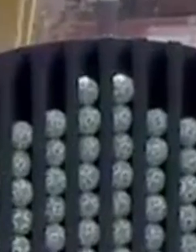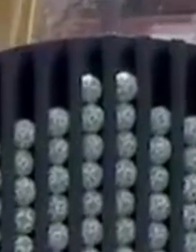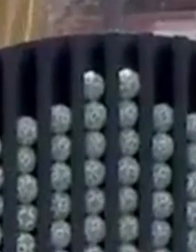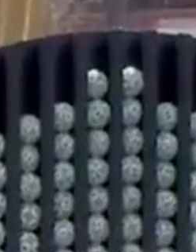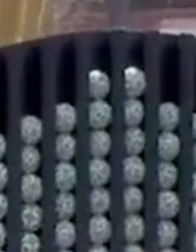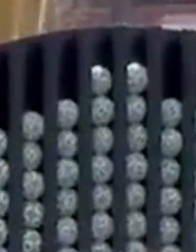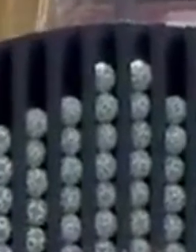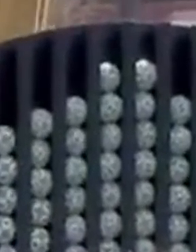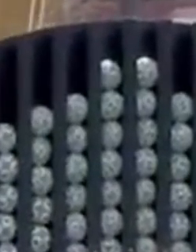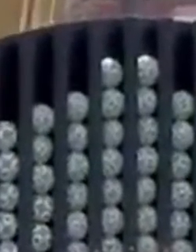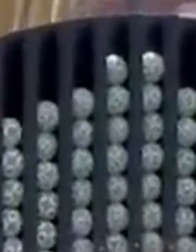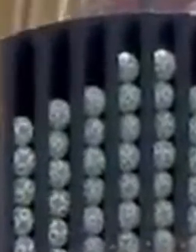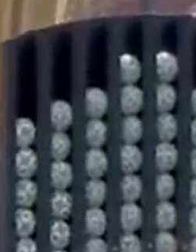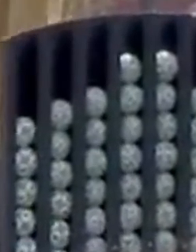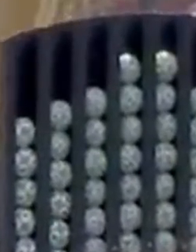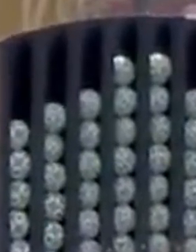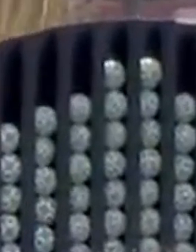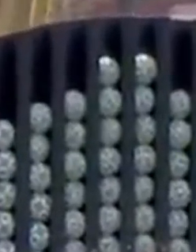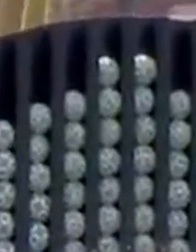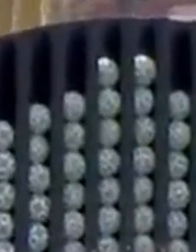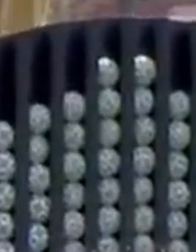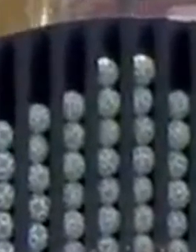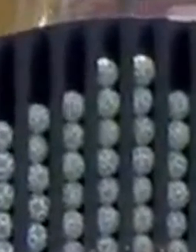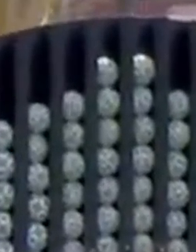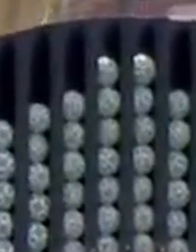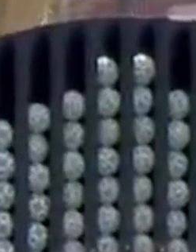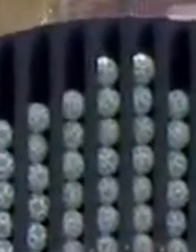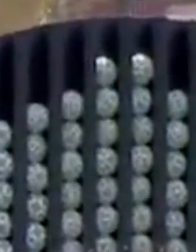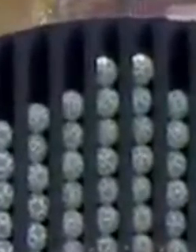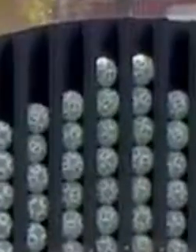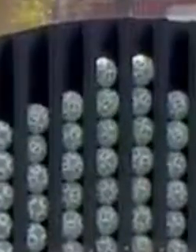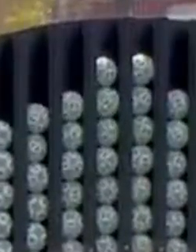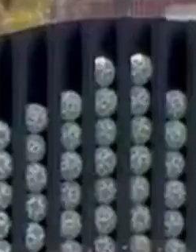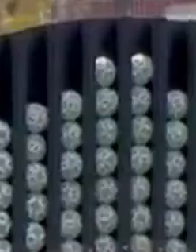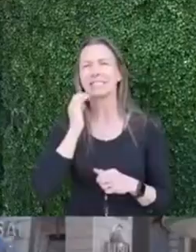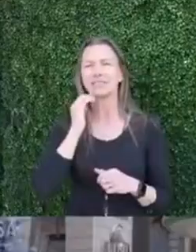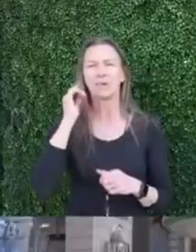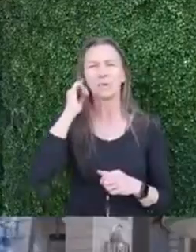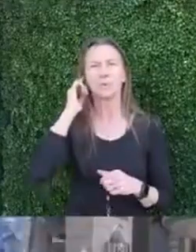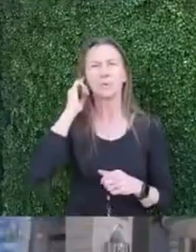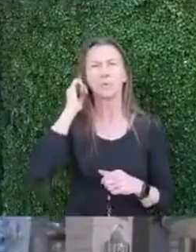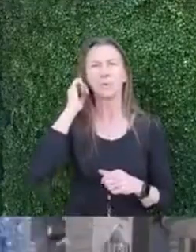Well, thank you guys. Try to deposit that at the largest ATM you can find in California.